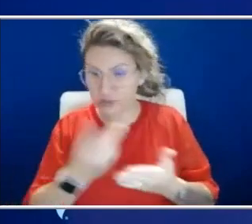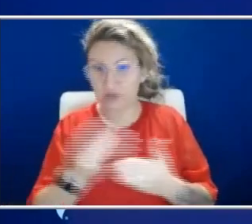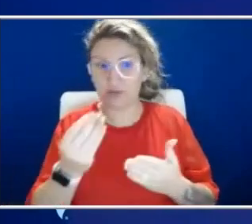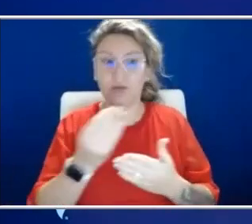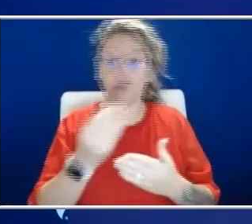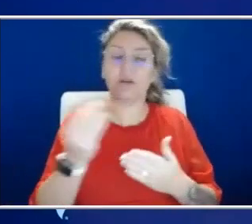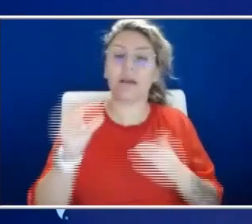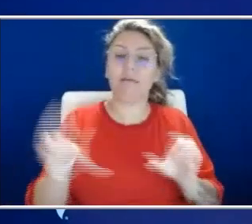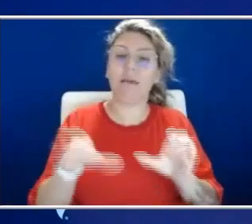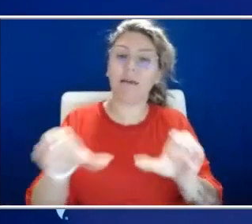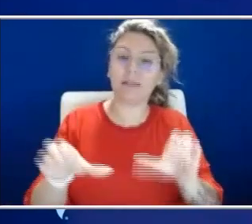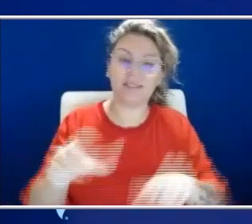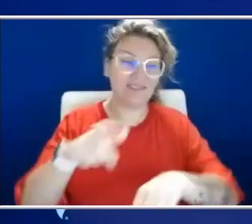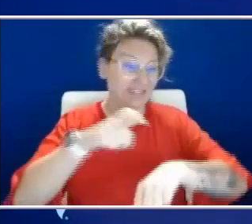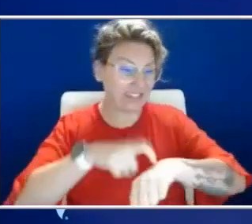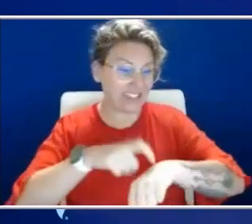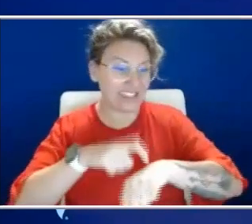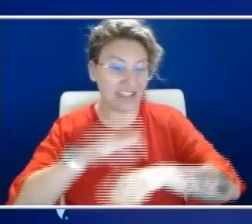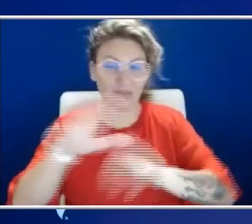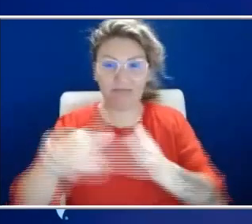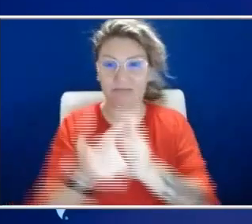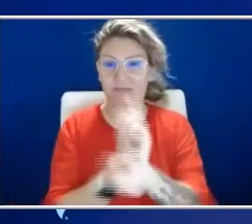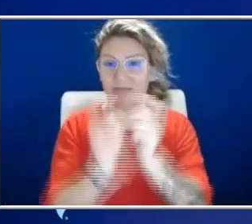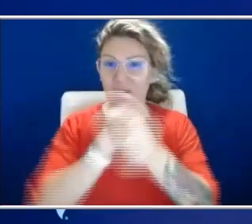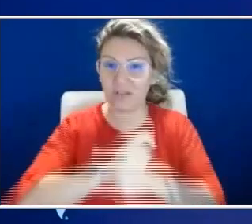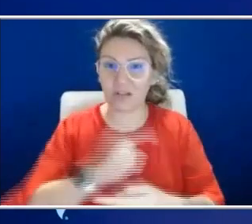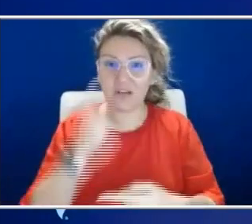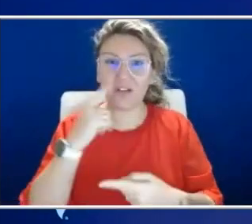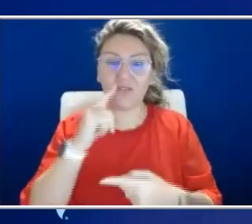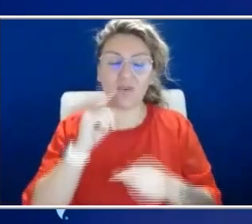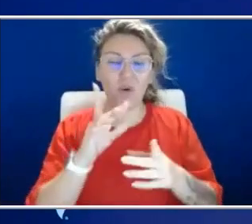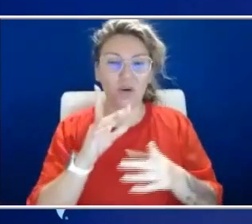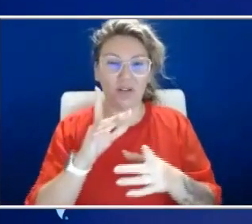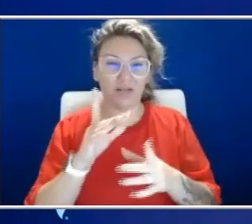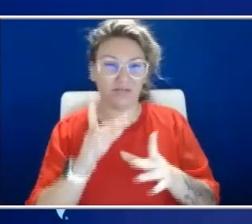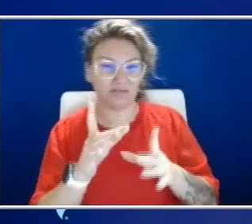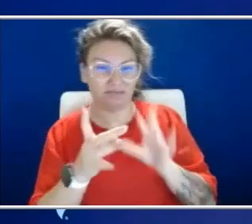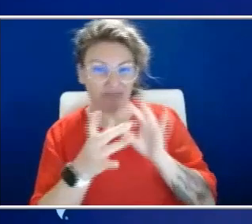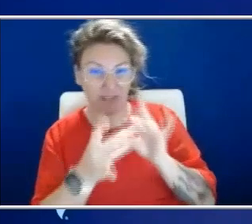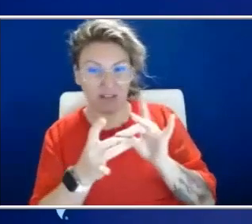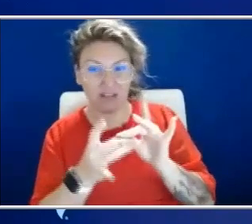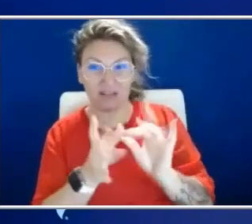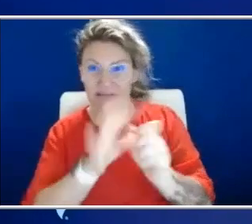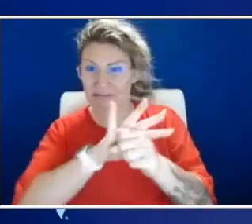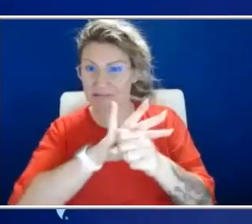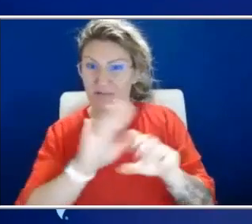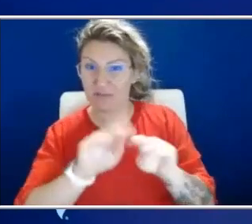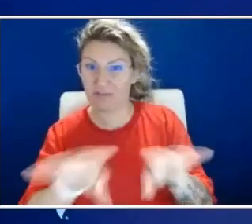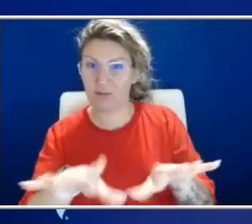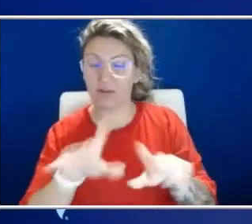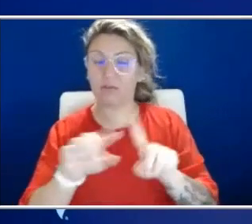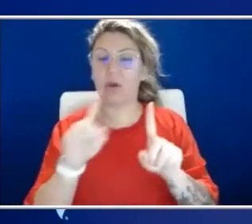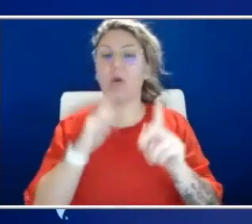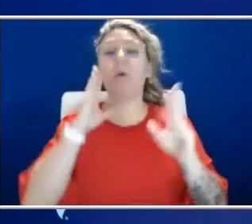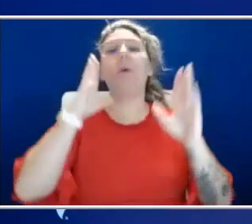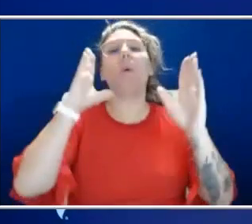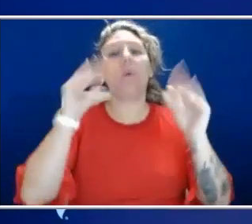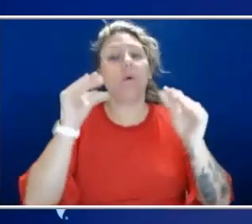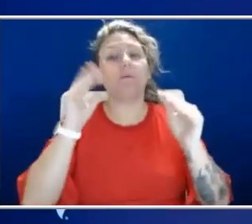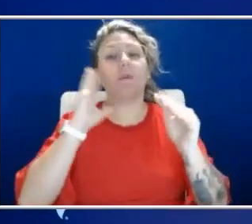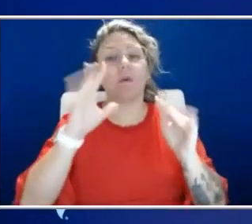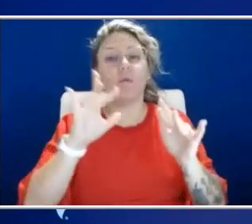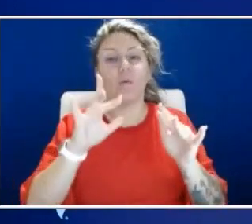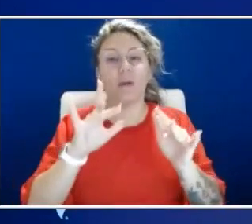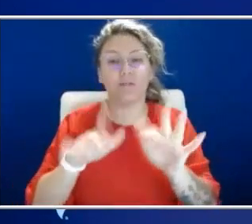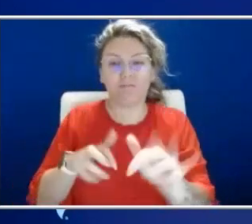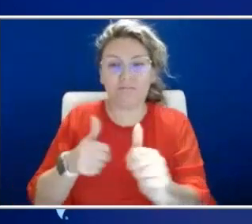activity and time were changed to the pandemic, to SARS-CoV-2. But hopefully we can get back on track soon. But yeah, this